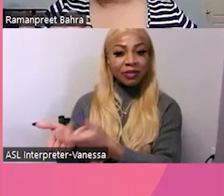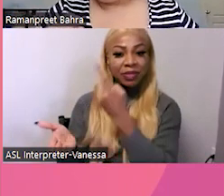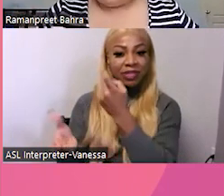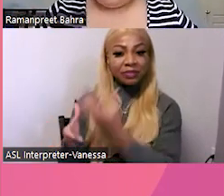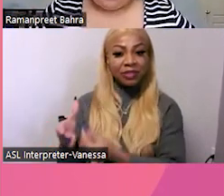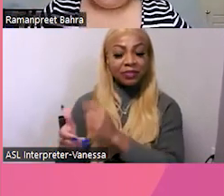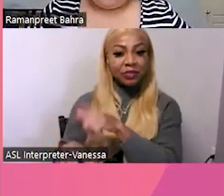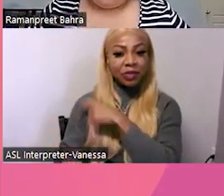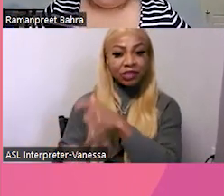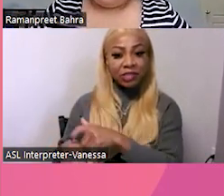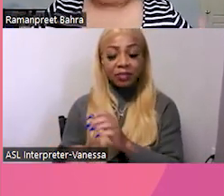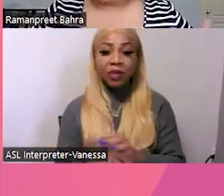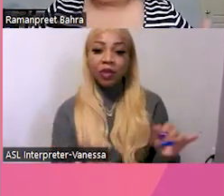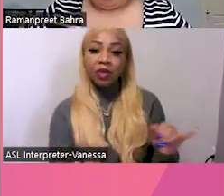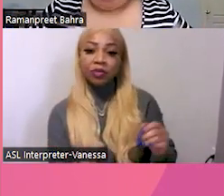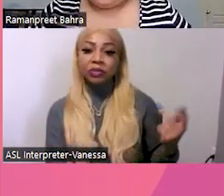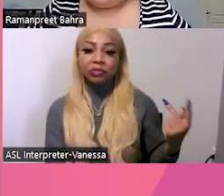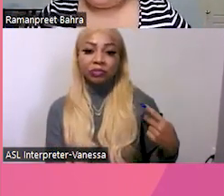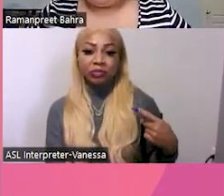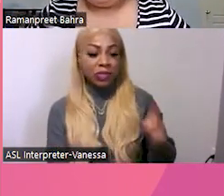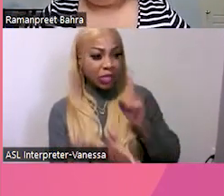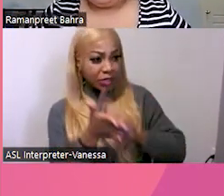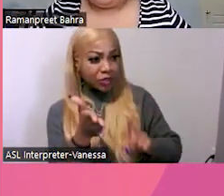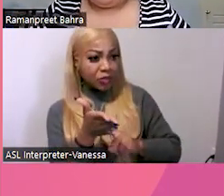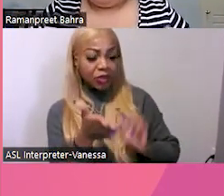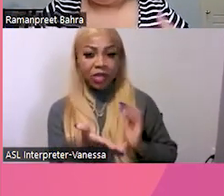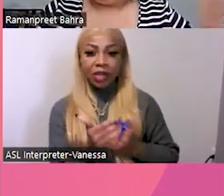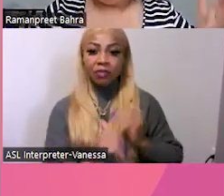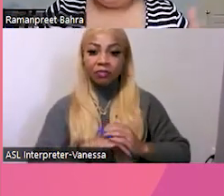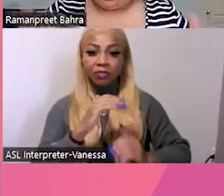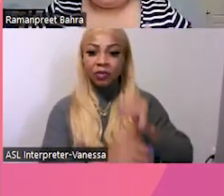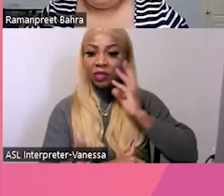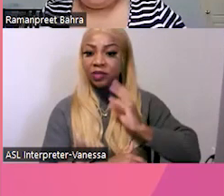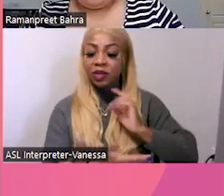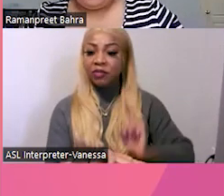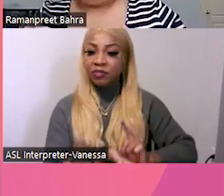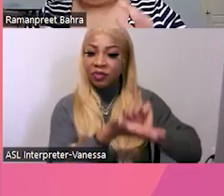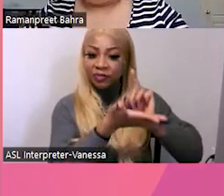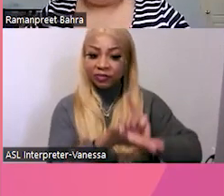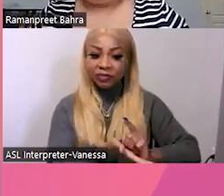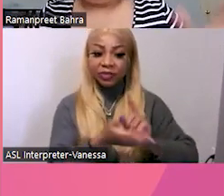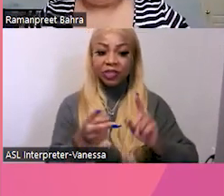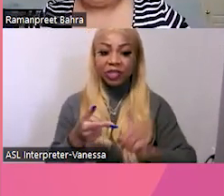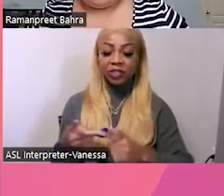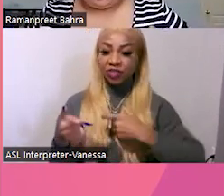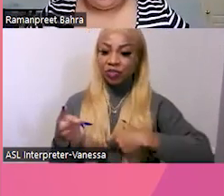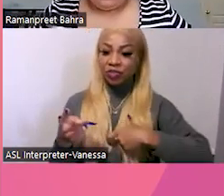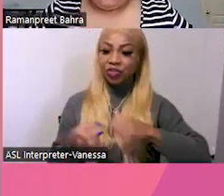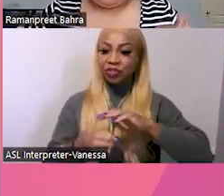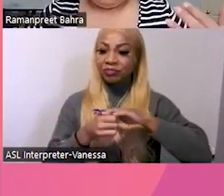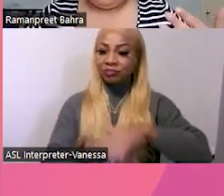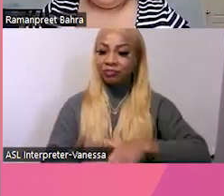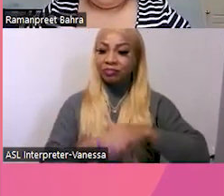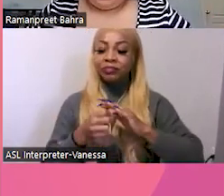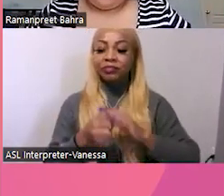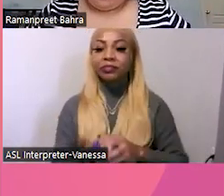Both of us, as fat studies scholars, explore our intersectional experiences of both privilege and also gender-based and fat oppression.